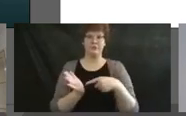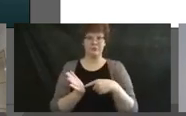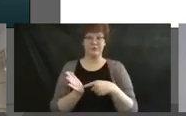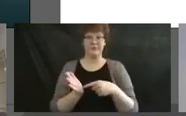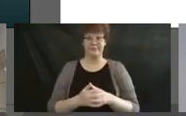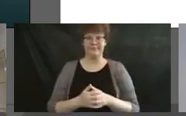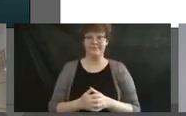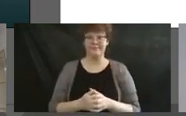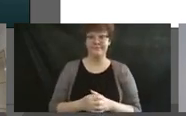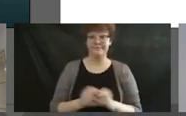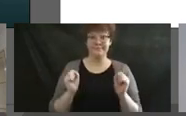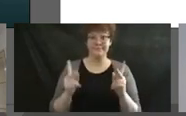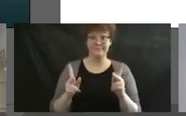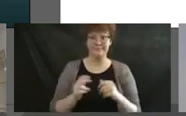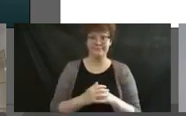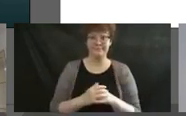Okay.